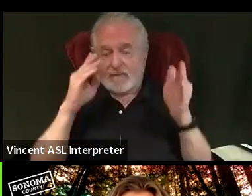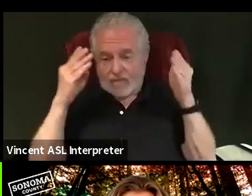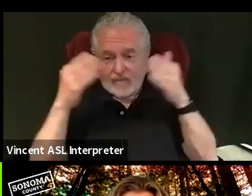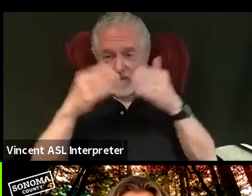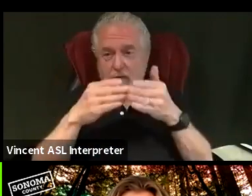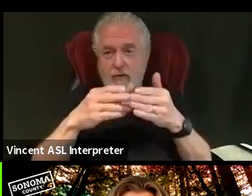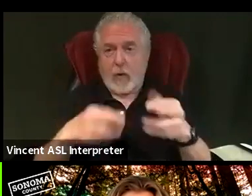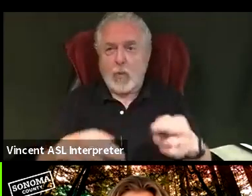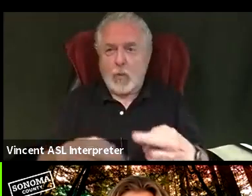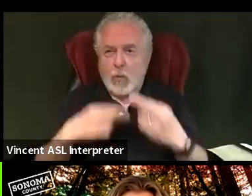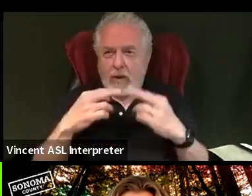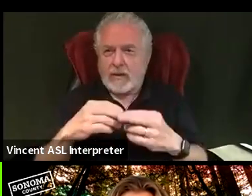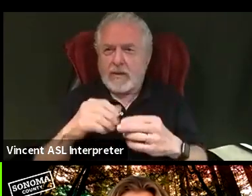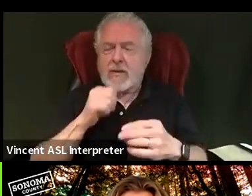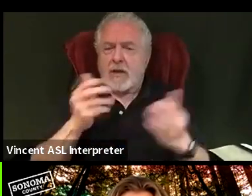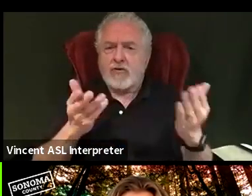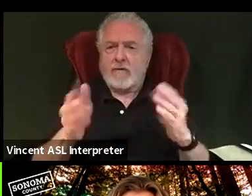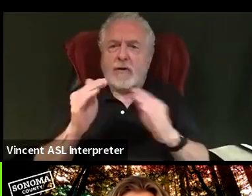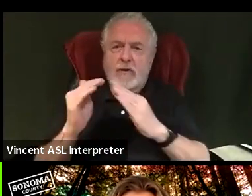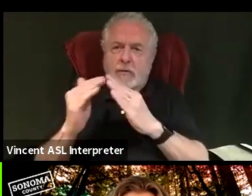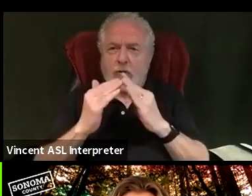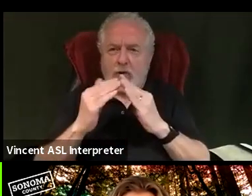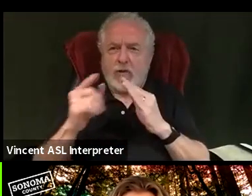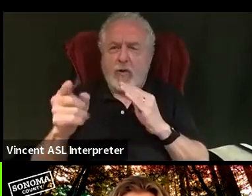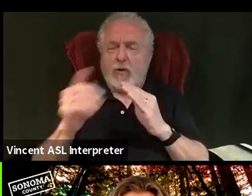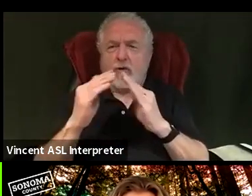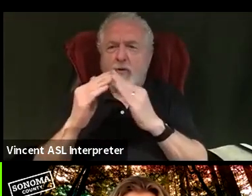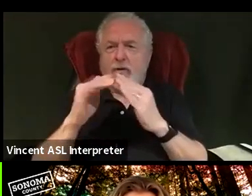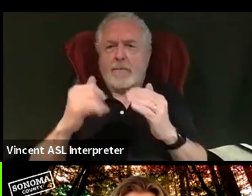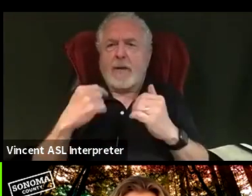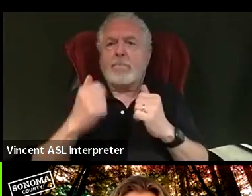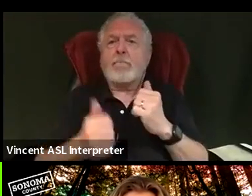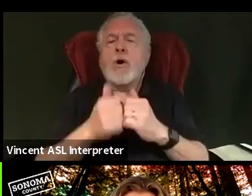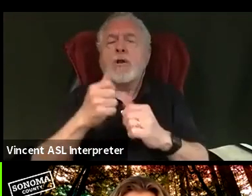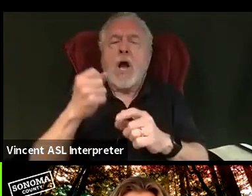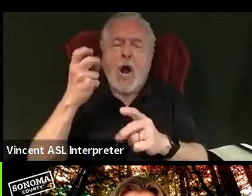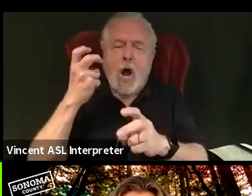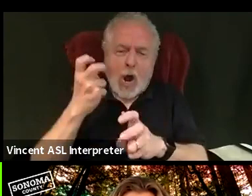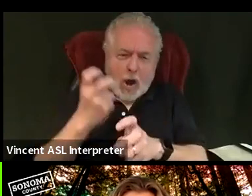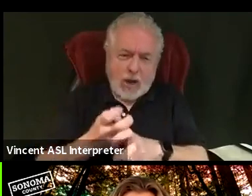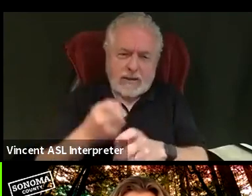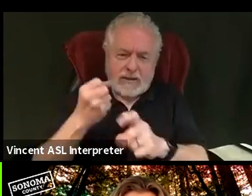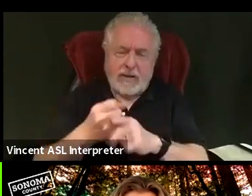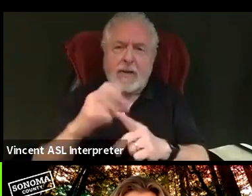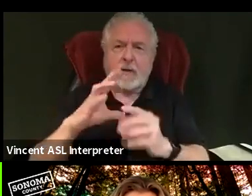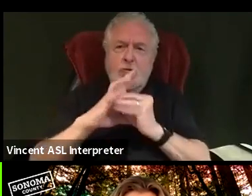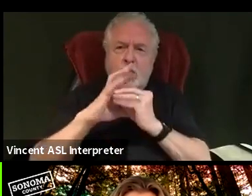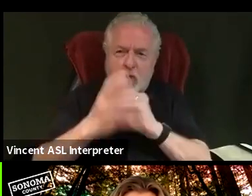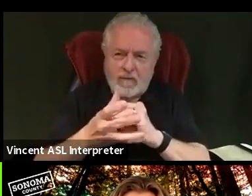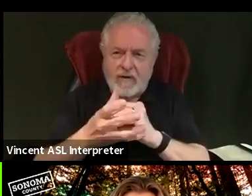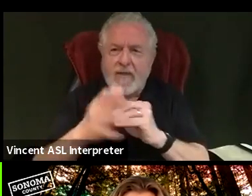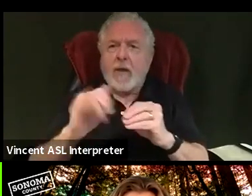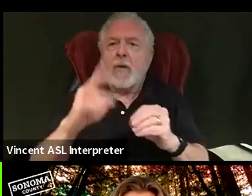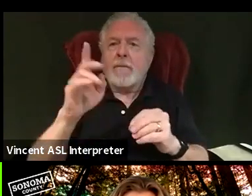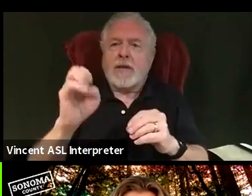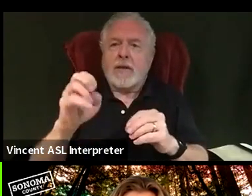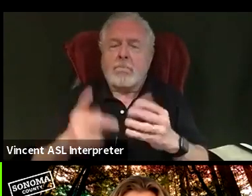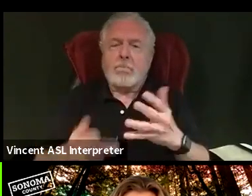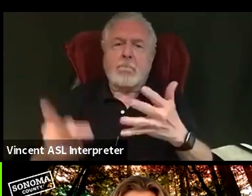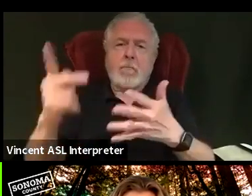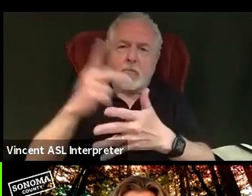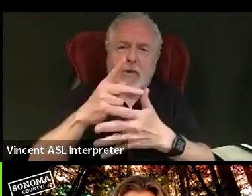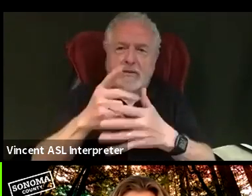on residents in the underserved communities, those communities that have been most hard hit by COVID. And that's going to be